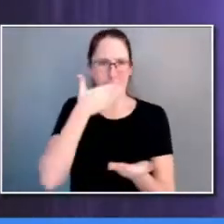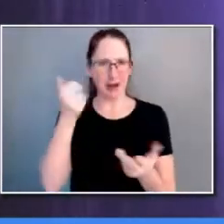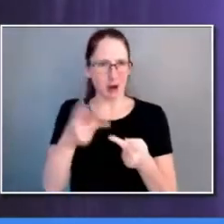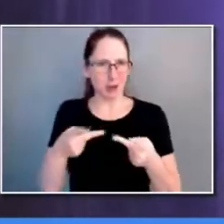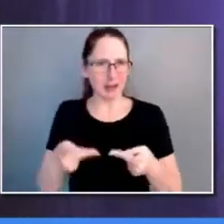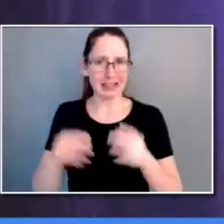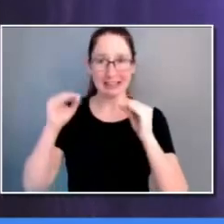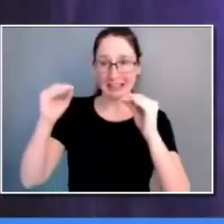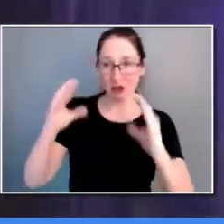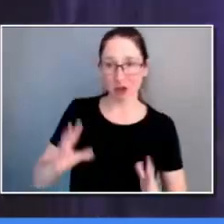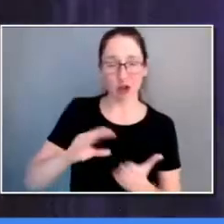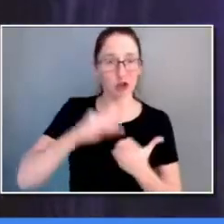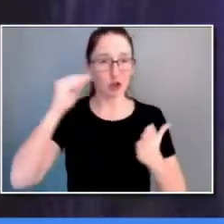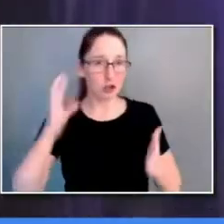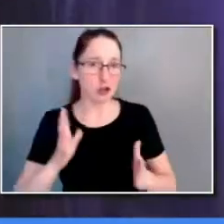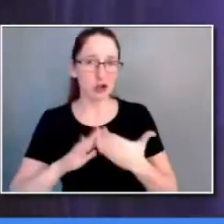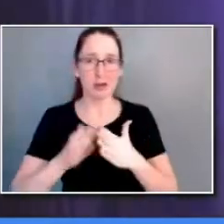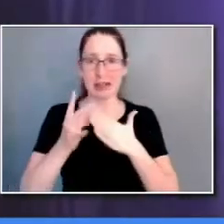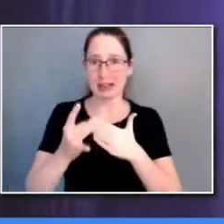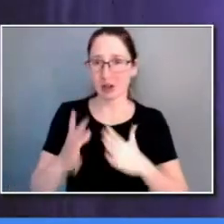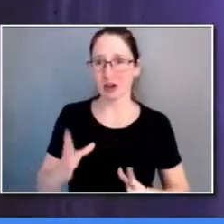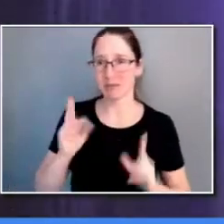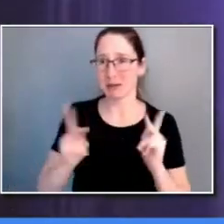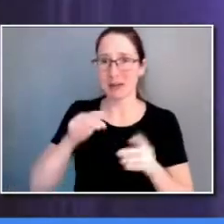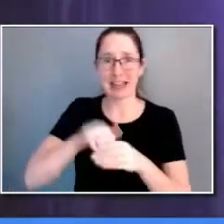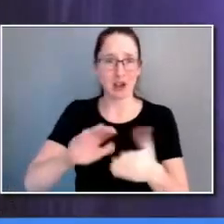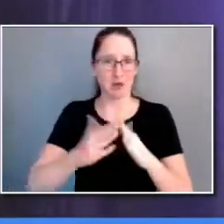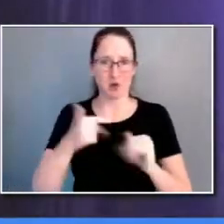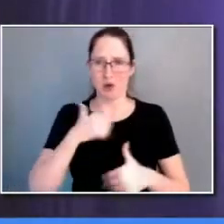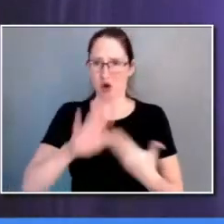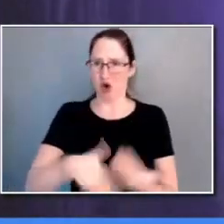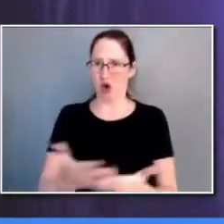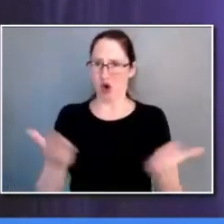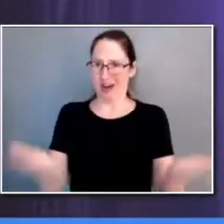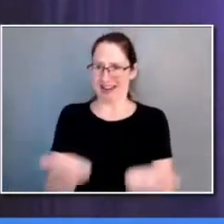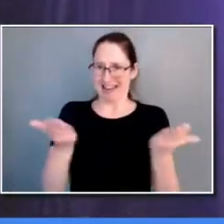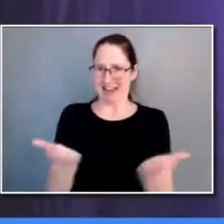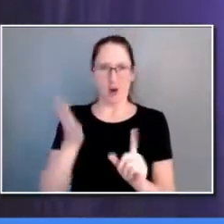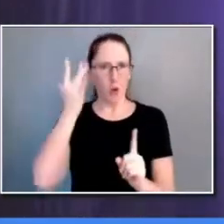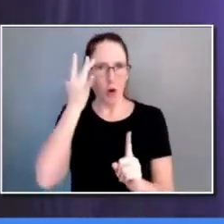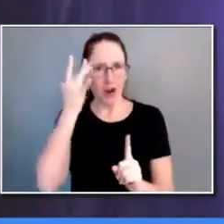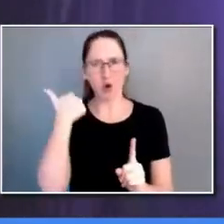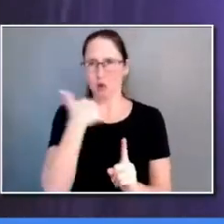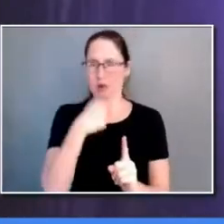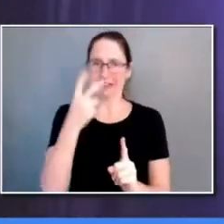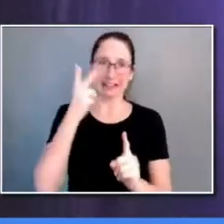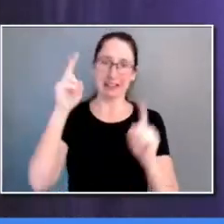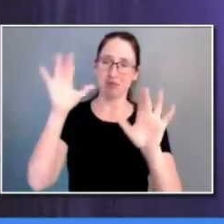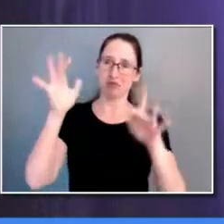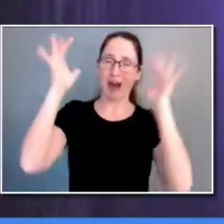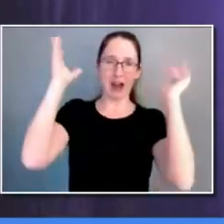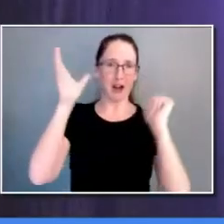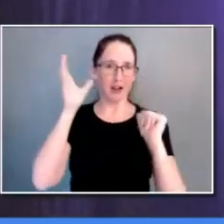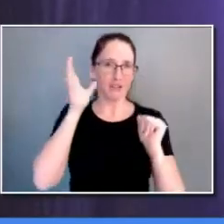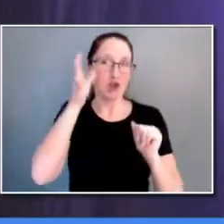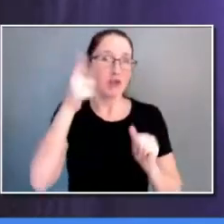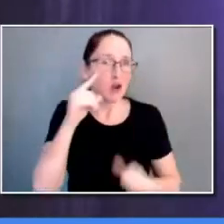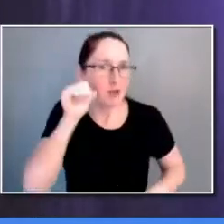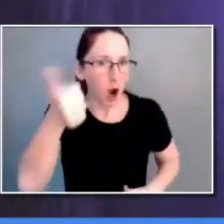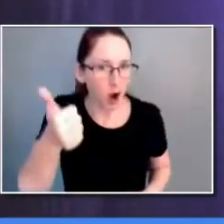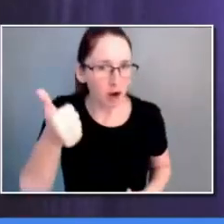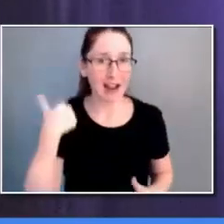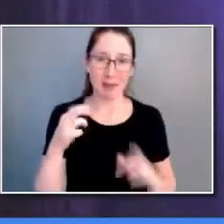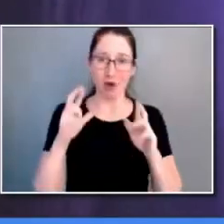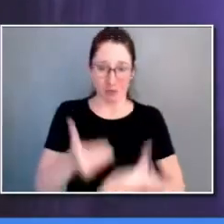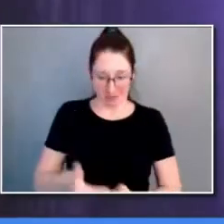Teachers, students, community leaders, people in the community, we're all here today because we see a brighter future for tomorrow. And I hope the baby